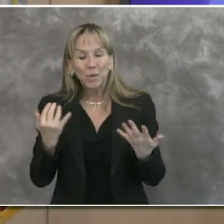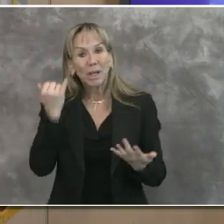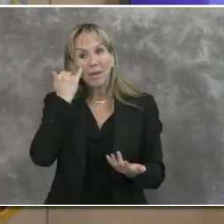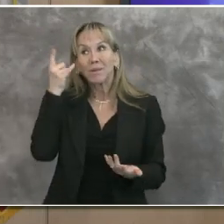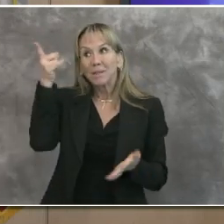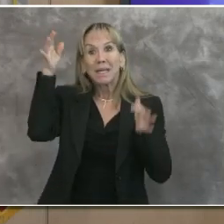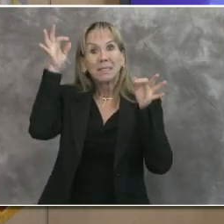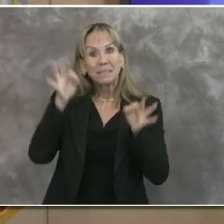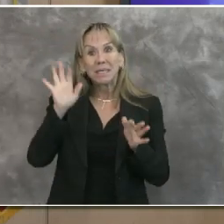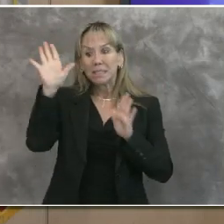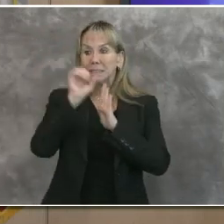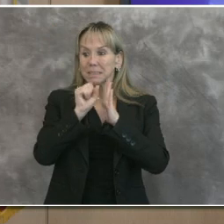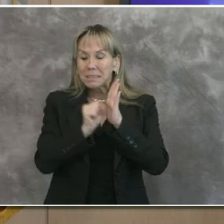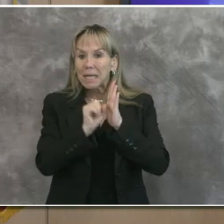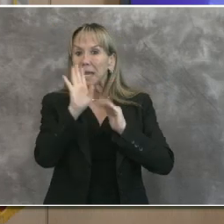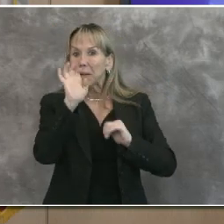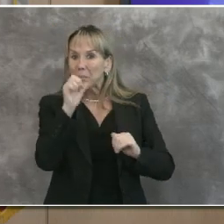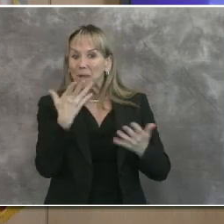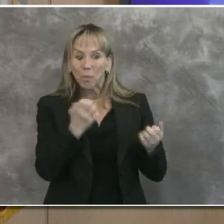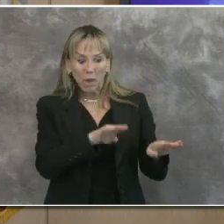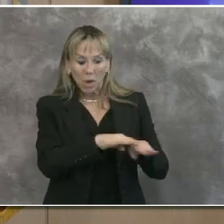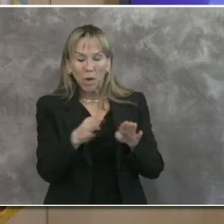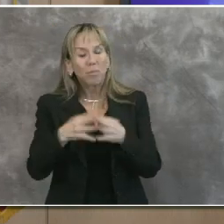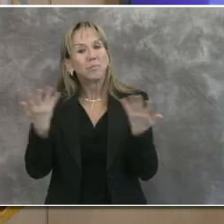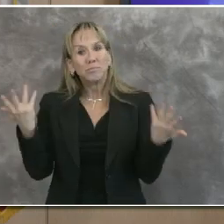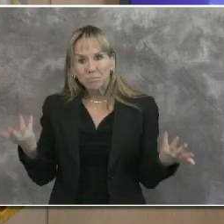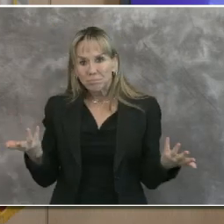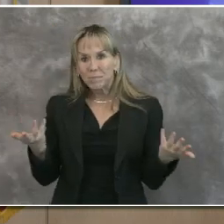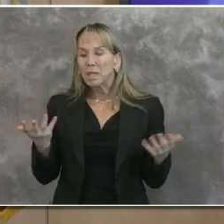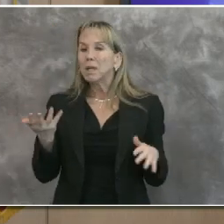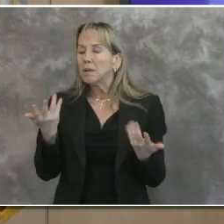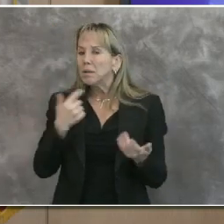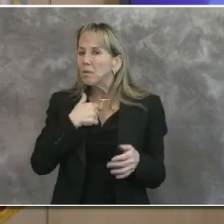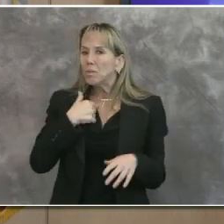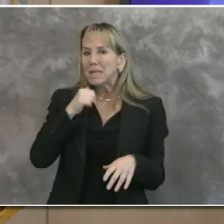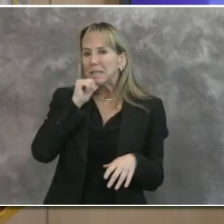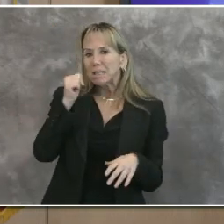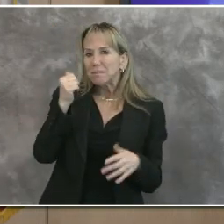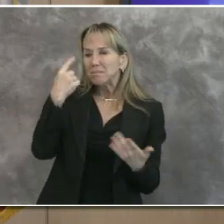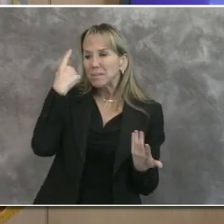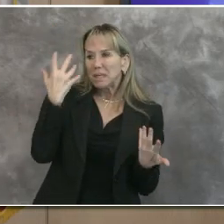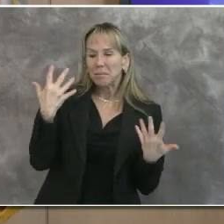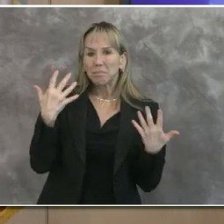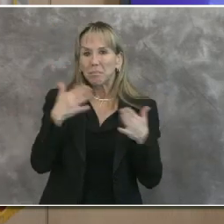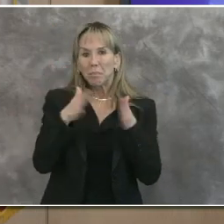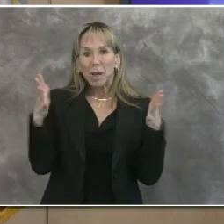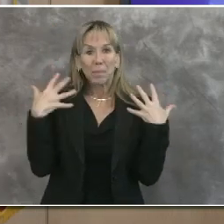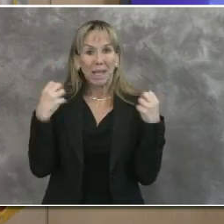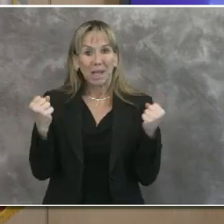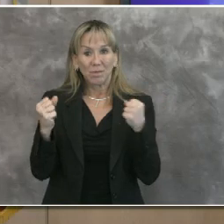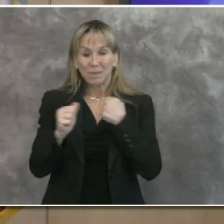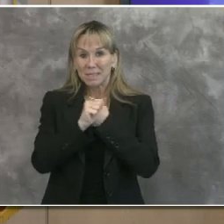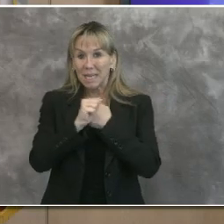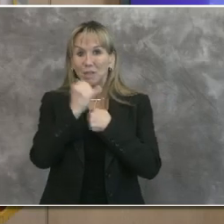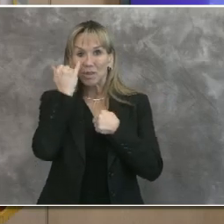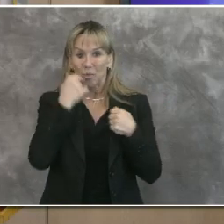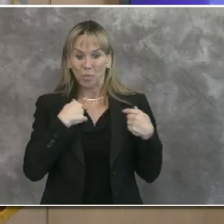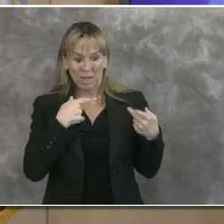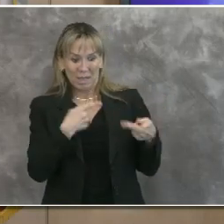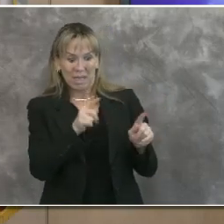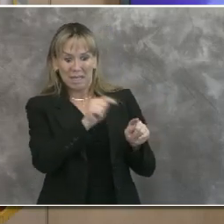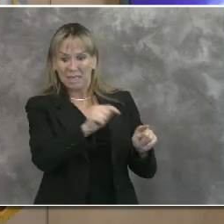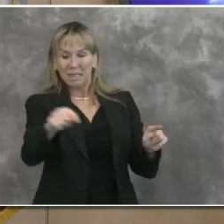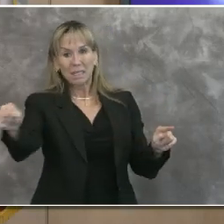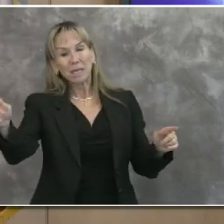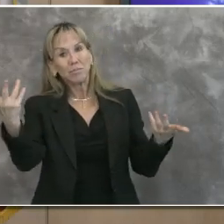beaches what they want to do at the time of choosing. We didn't think that there was a public health danger from allowing cities, if they chose and if they believe that they